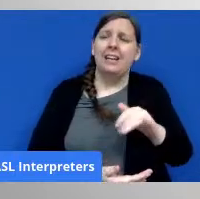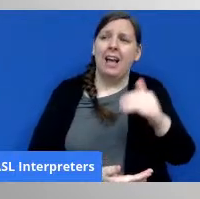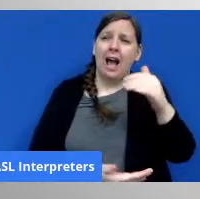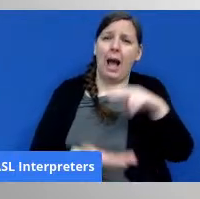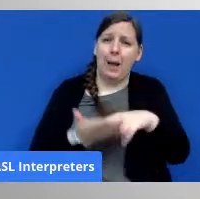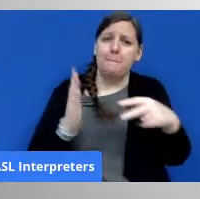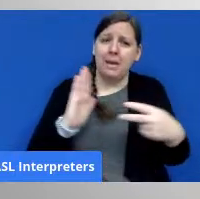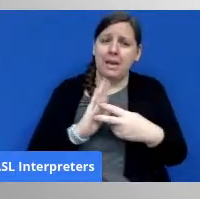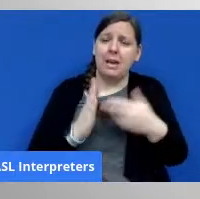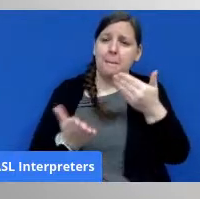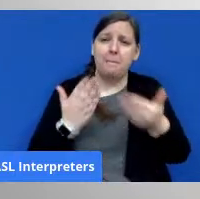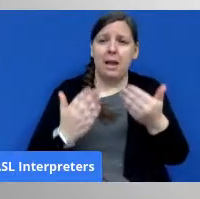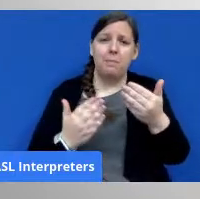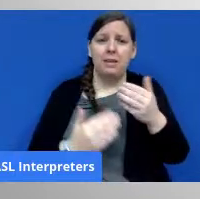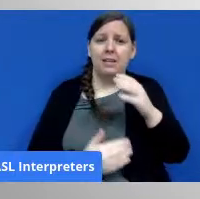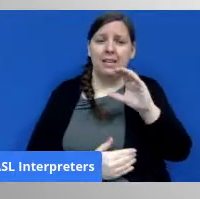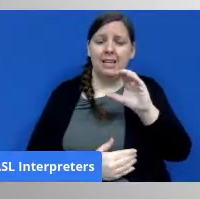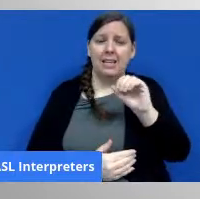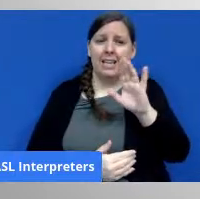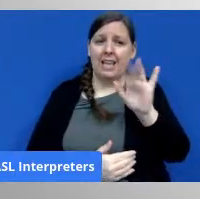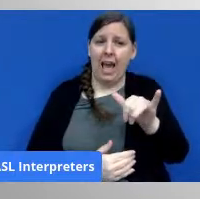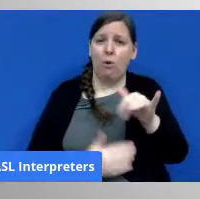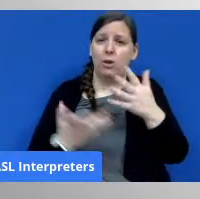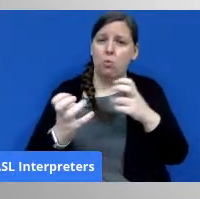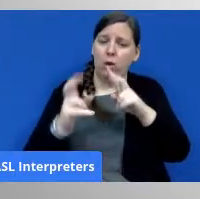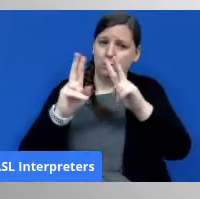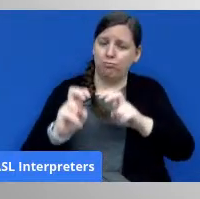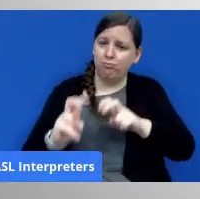at on the county level, because we do have,